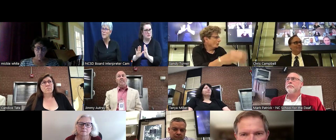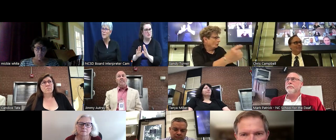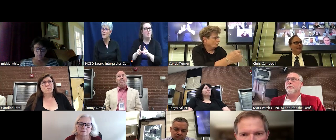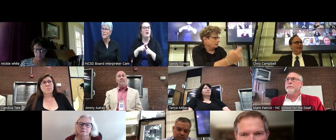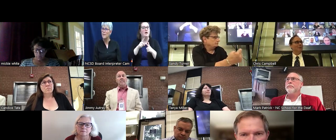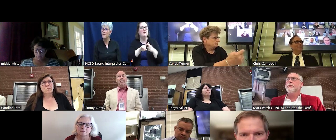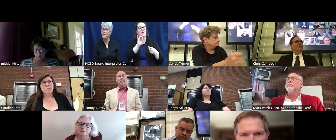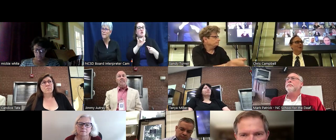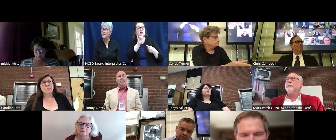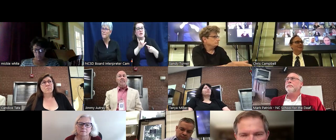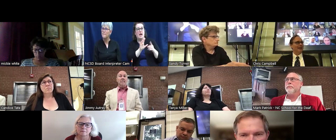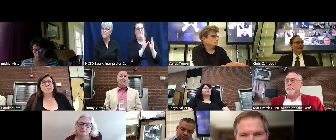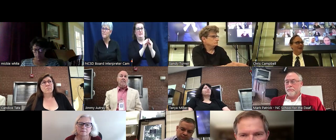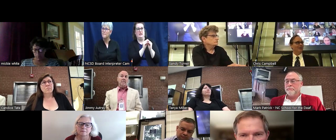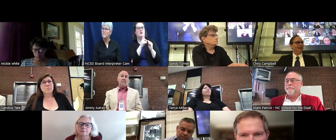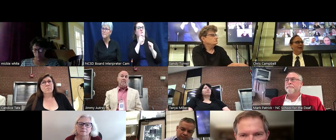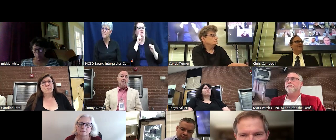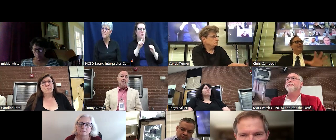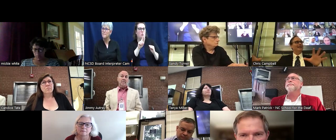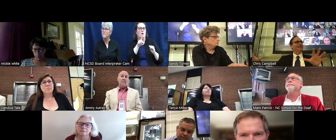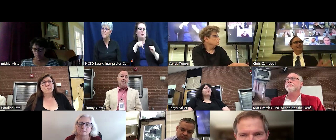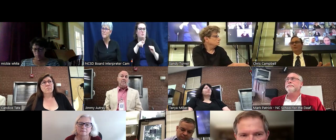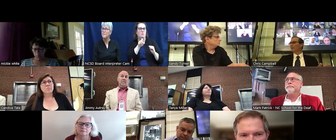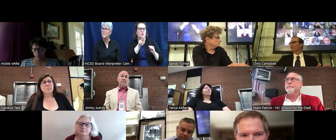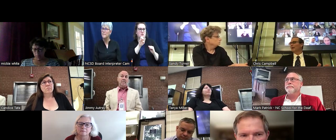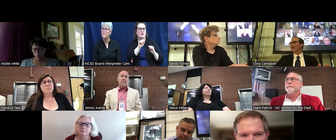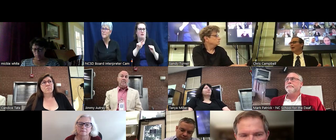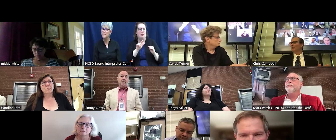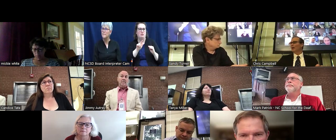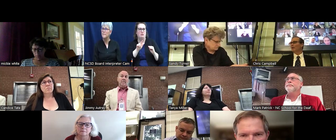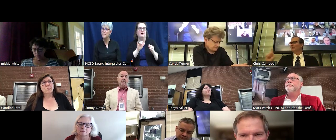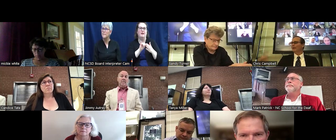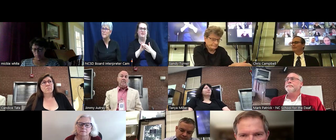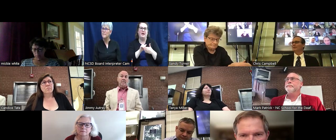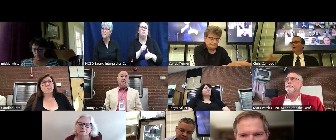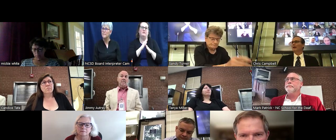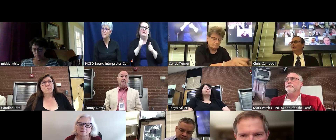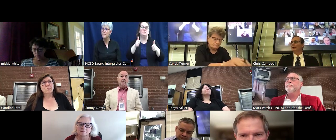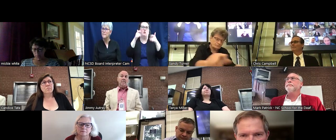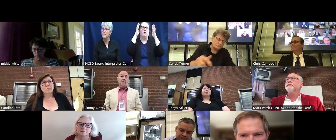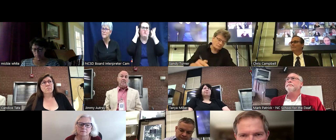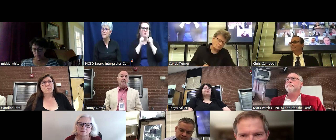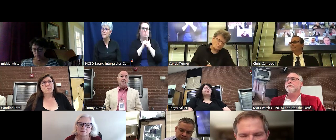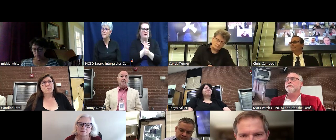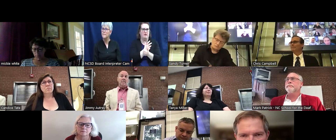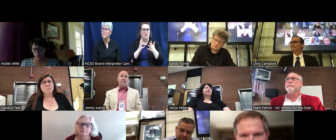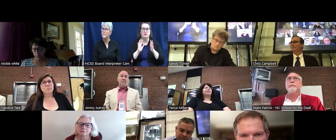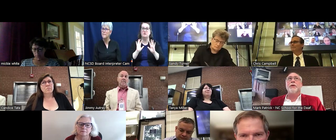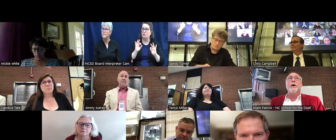July meeting would be personnel. And that keeps everyone from being overwhelmed. Yeah, that's a great idea.